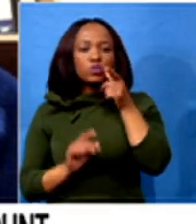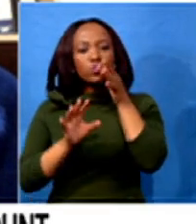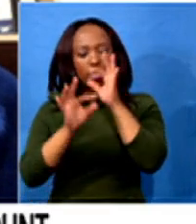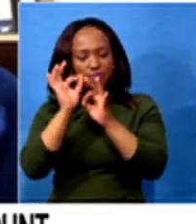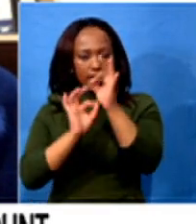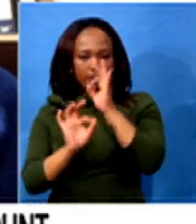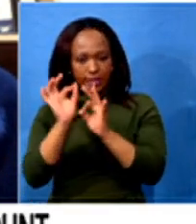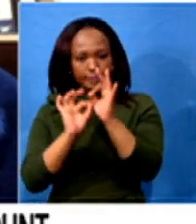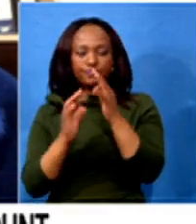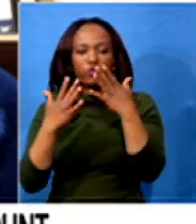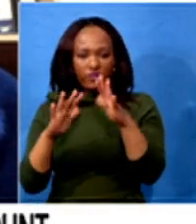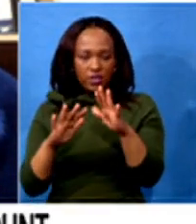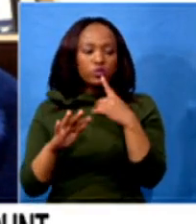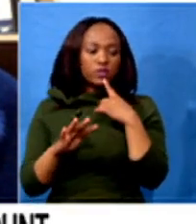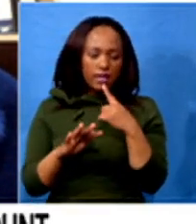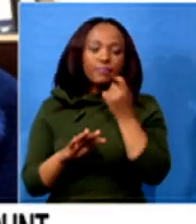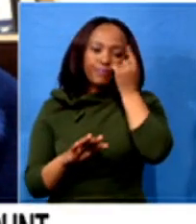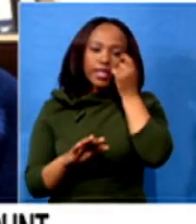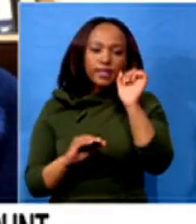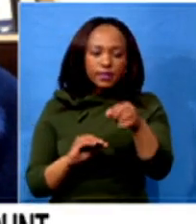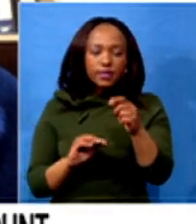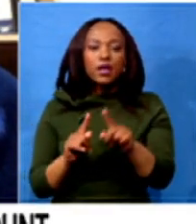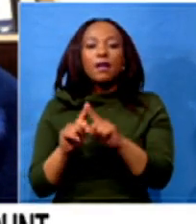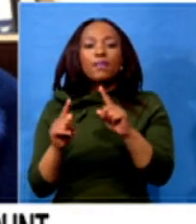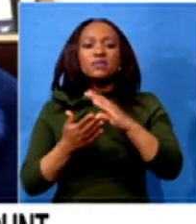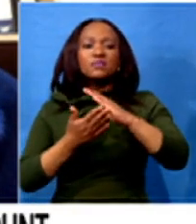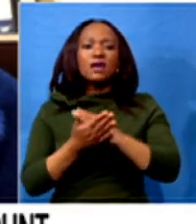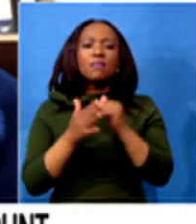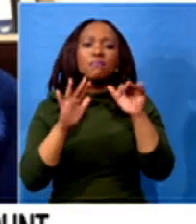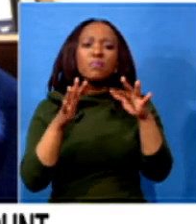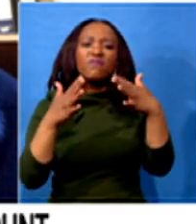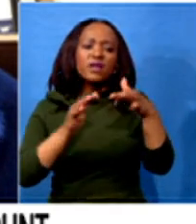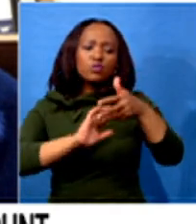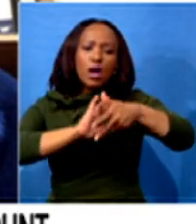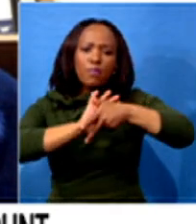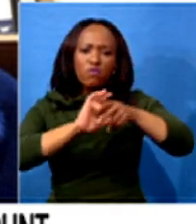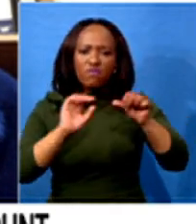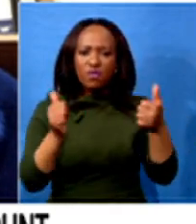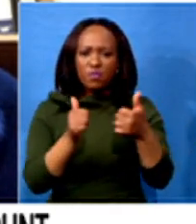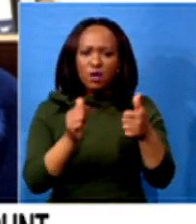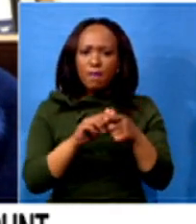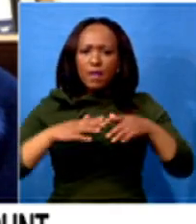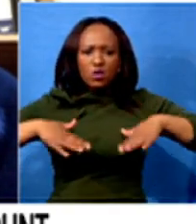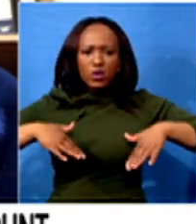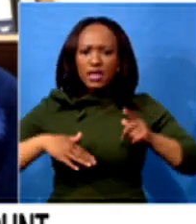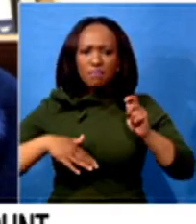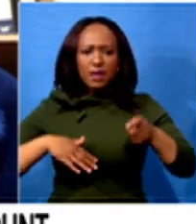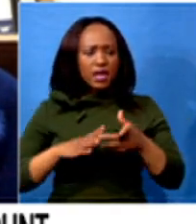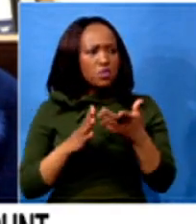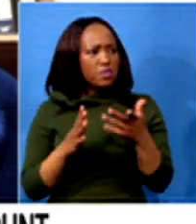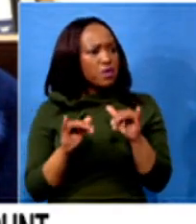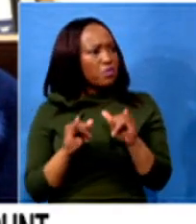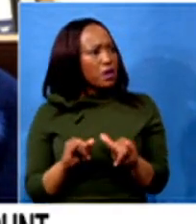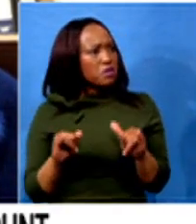just gave. However, there are people who have been approved, but they haven't yet been paid. They've been waiting for